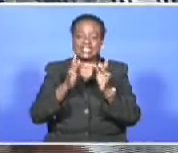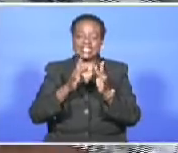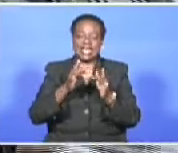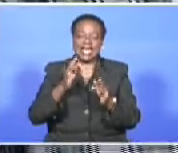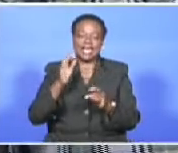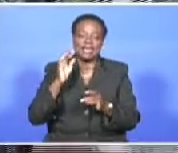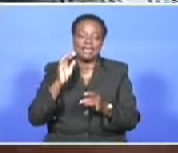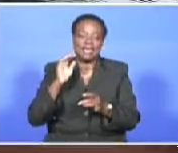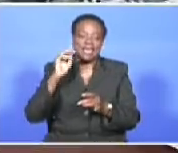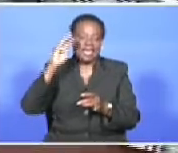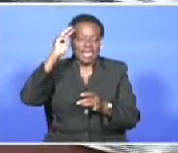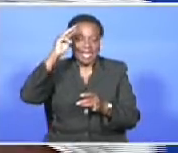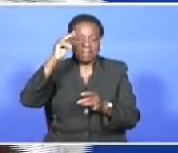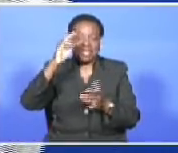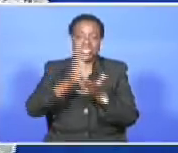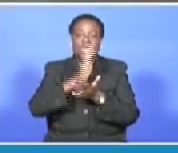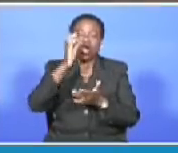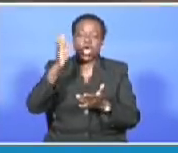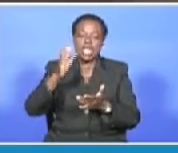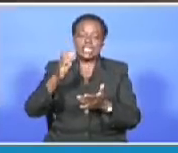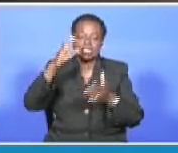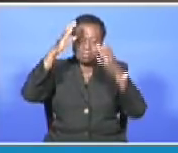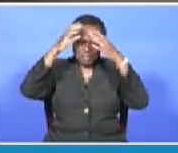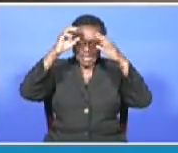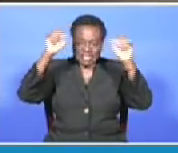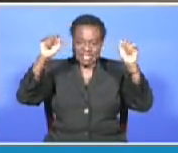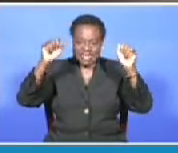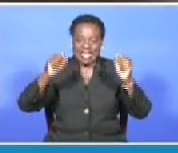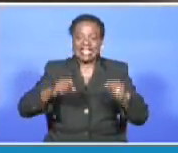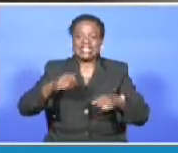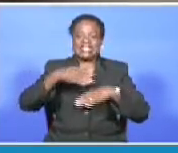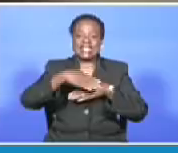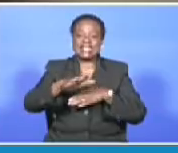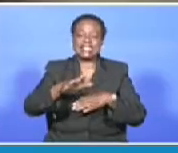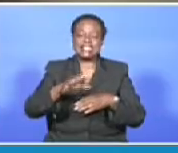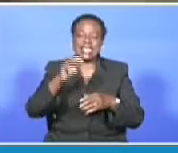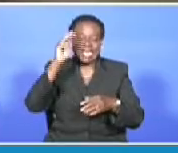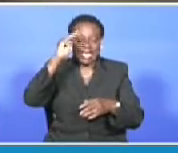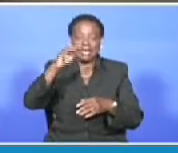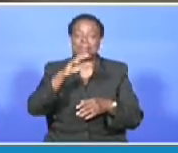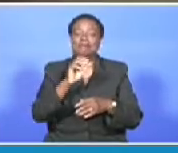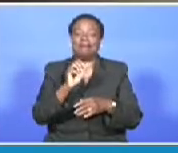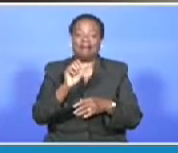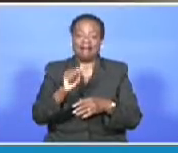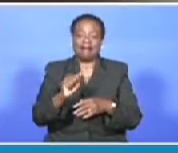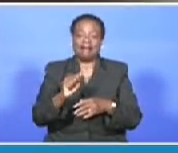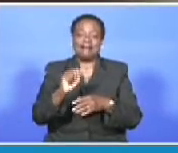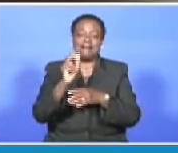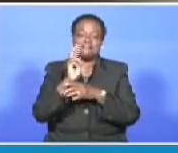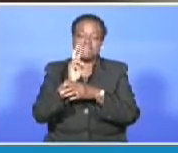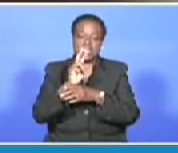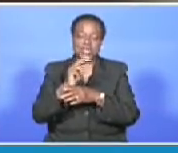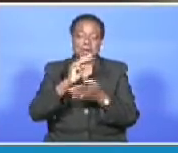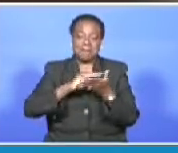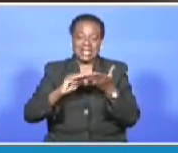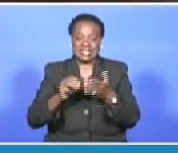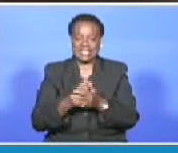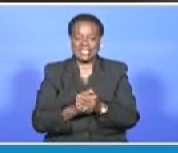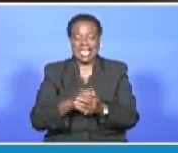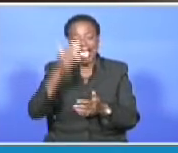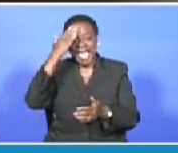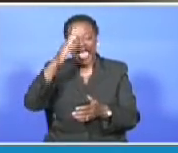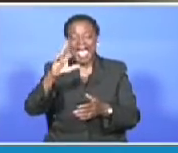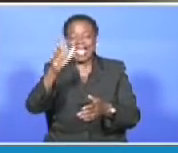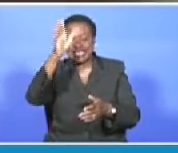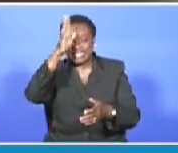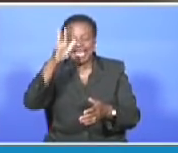sent him a WhatsApp video message. Hey Dad, guess what? Your daughter just got accepted to Virginia Union University. She's going to be studying